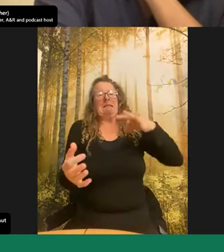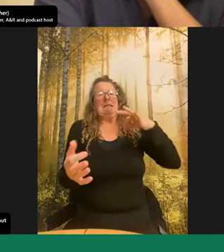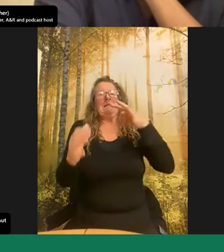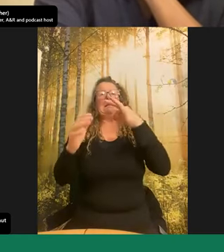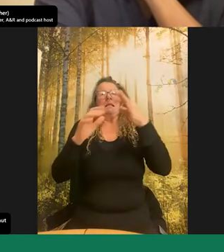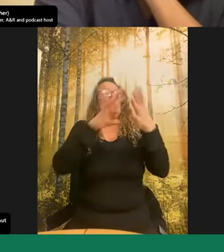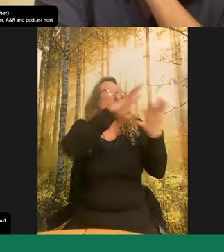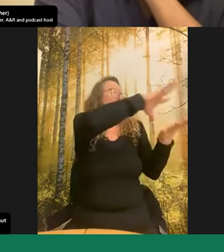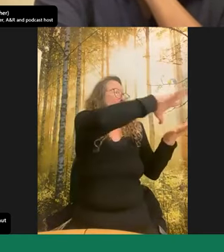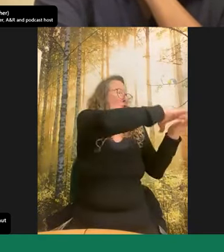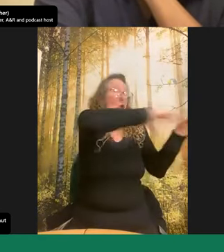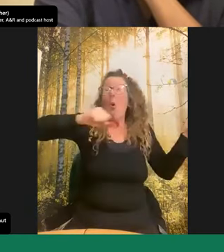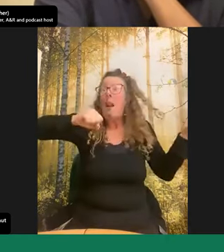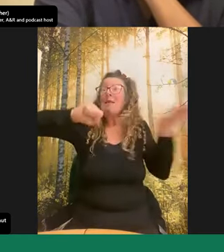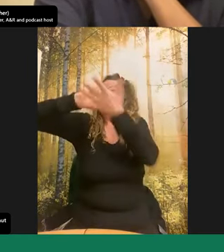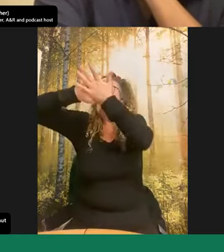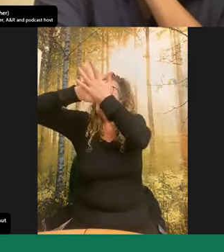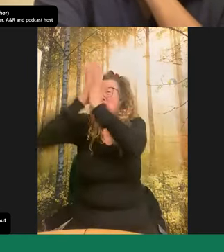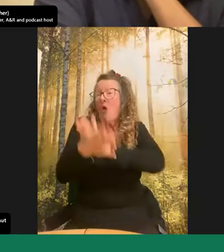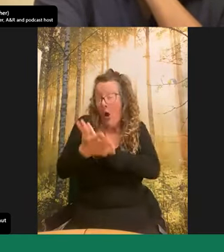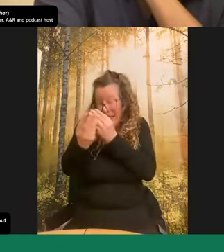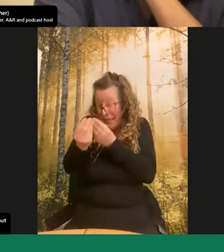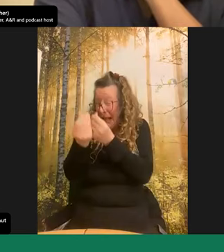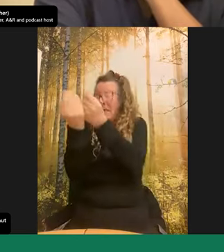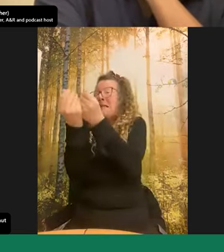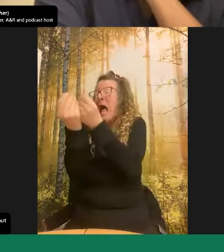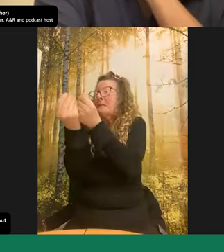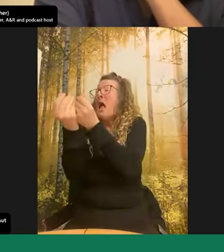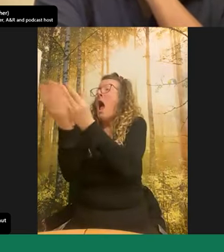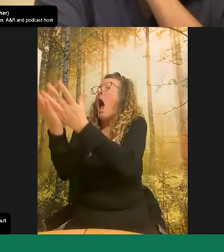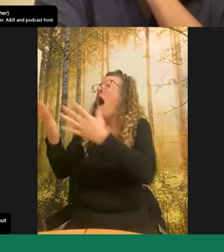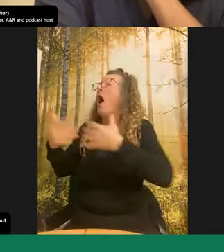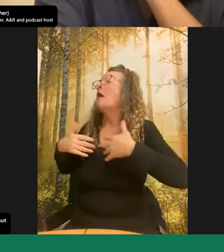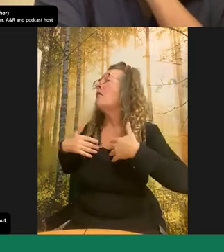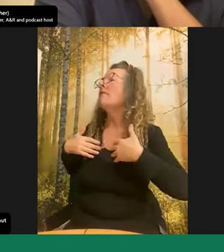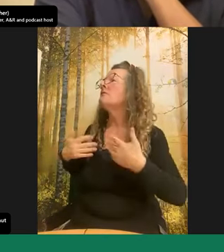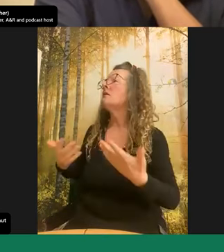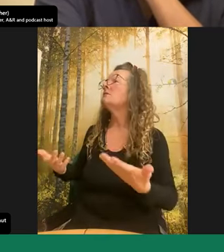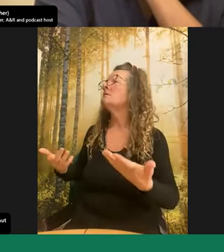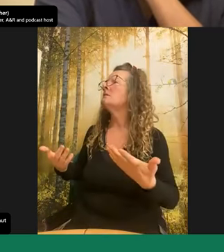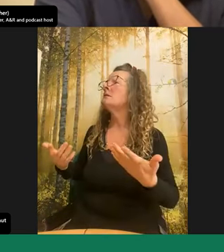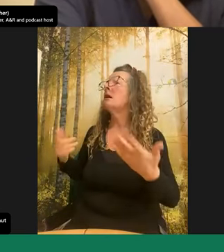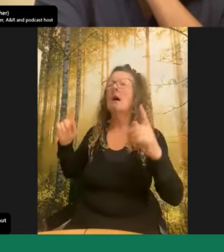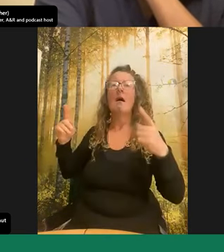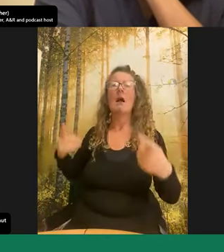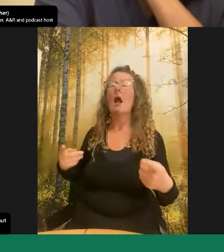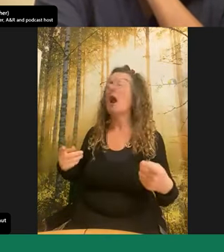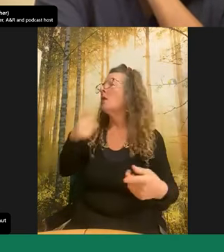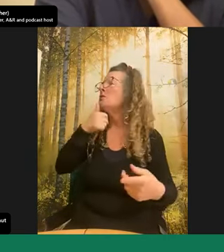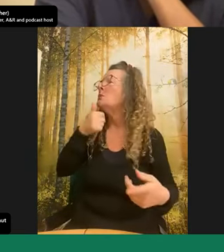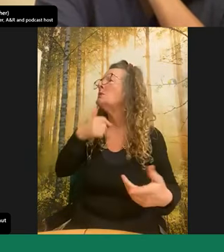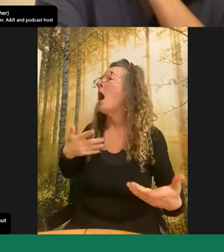stolen, destroyed, synthesized, not for us. So there's this many locking up and removing